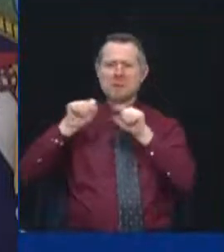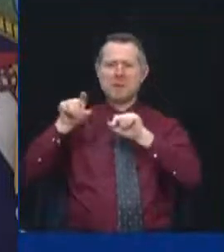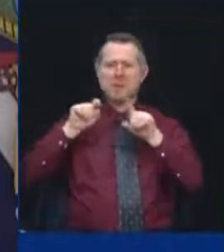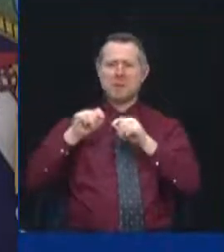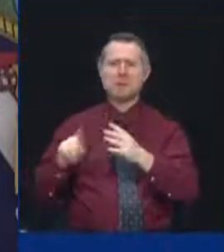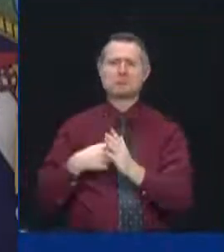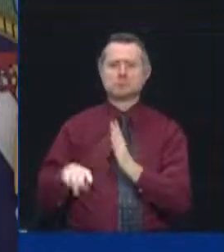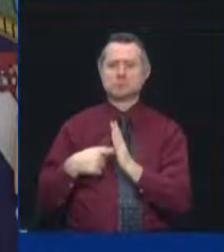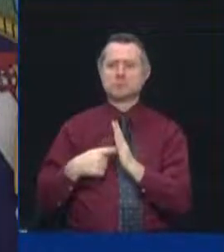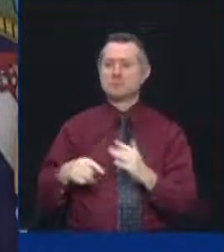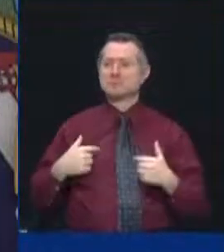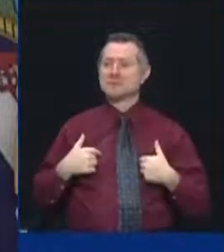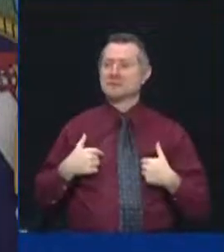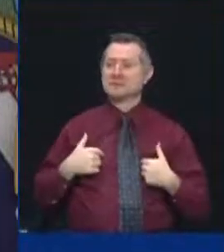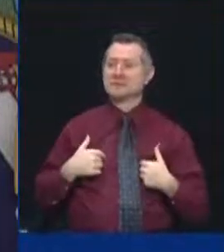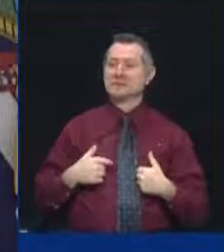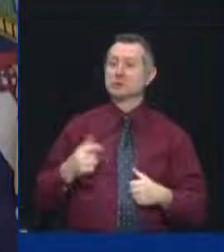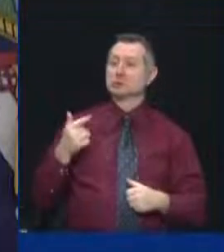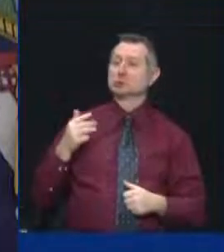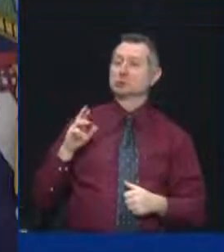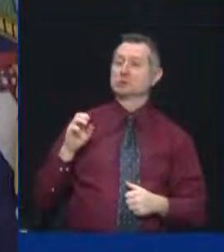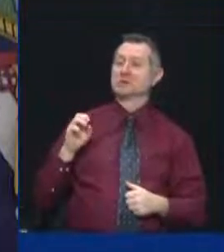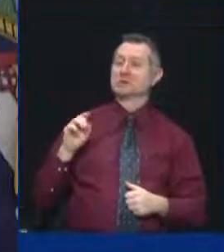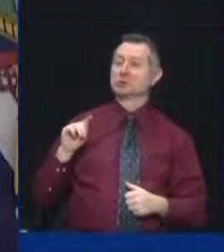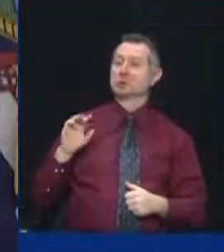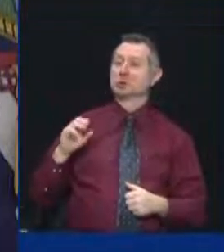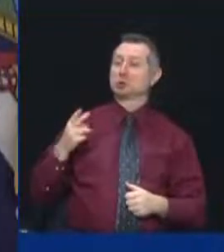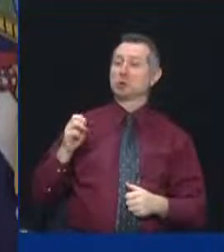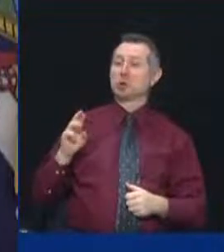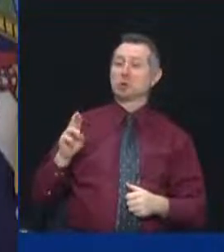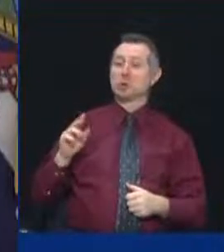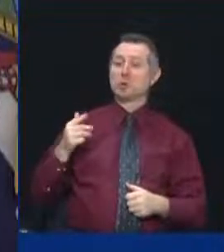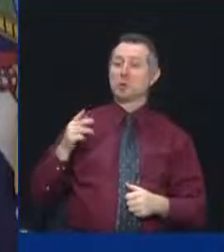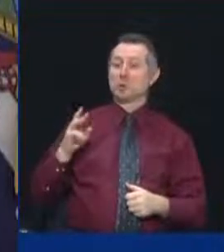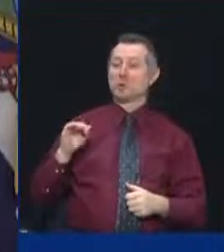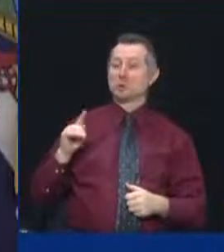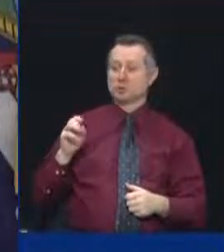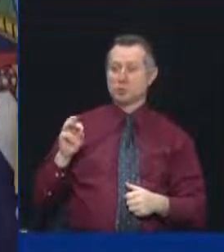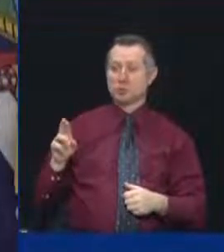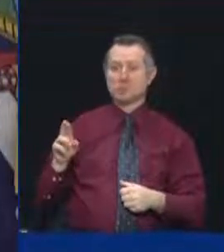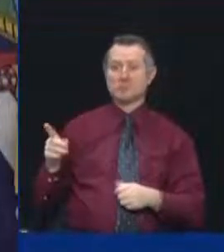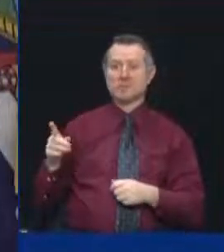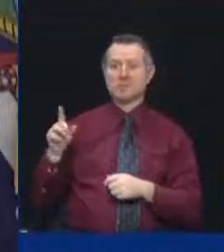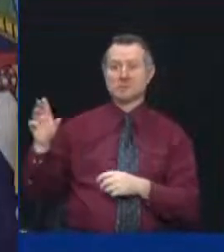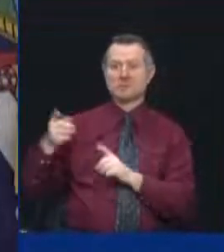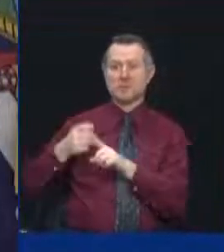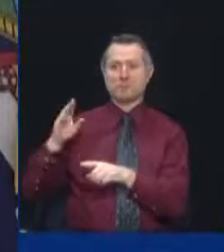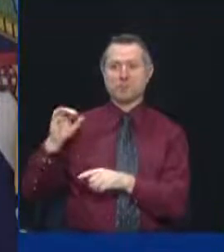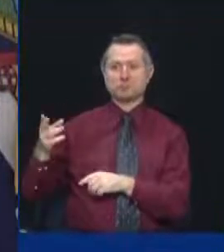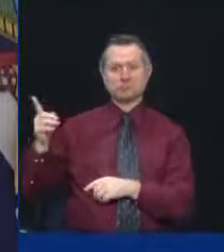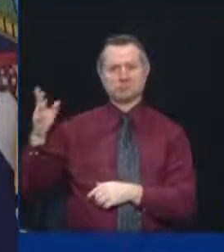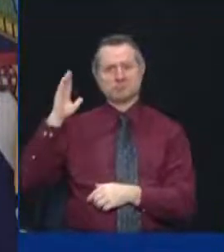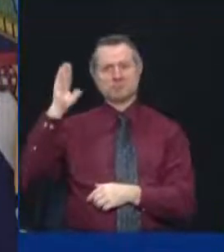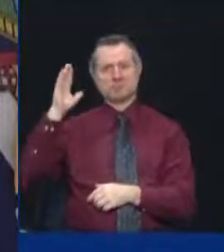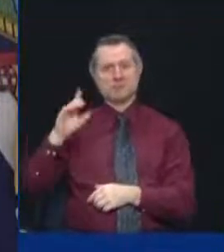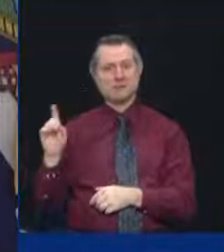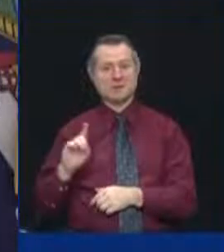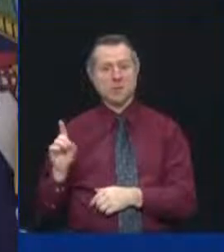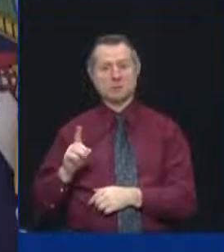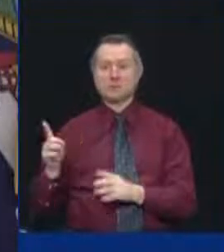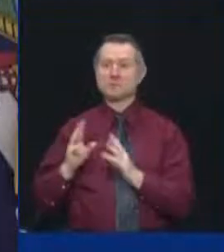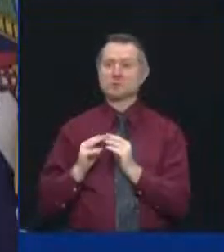from Michigan spoke at the convention, and the governor tweeted against her, saying she was